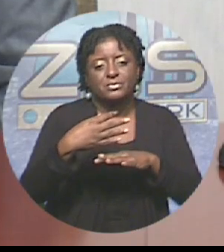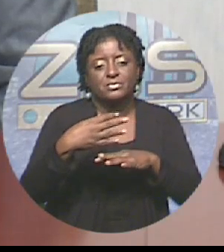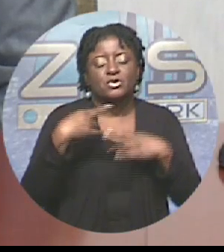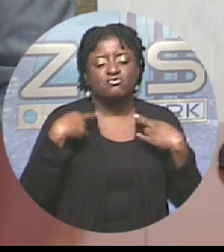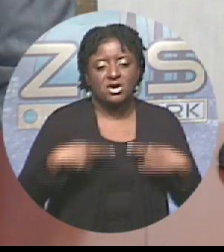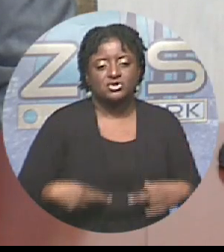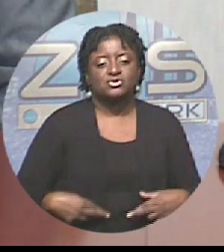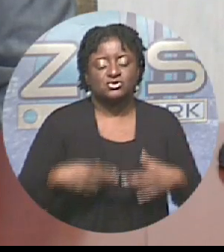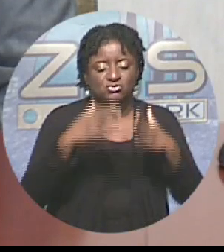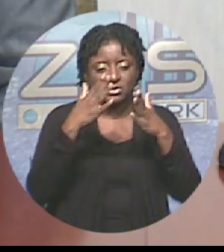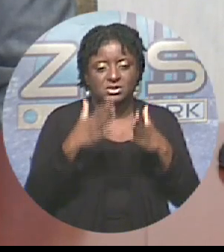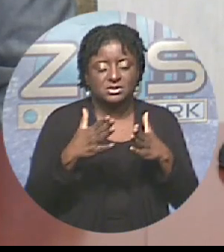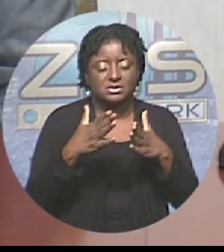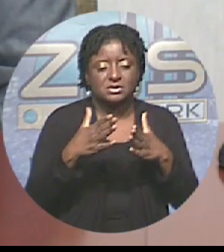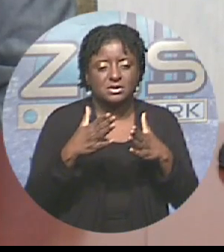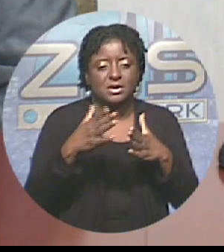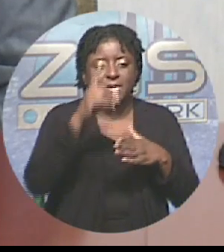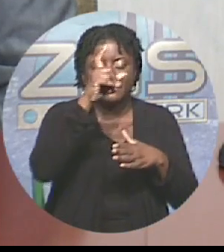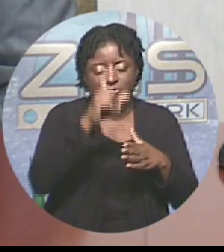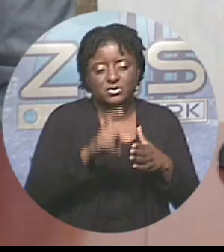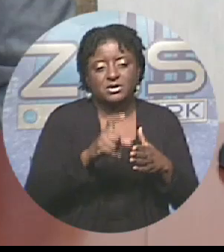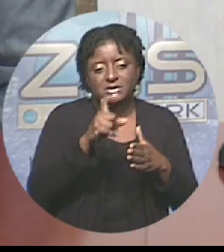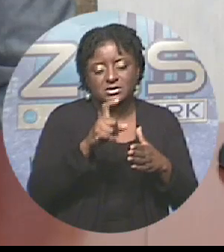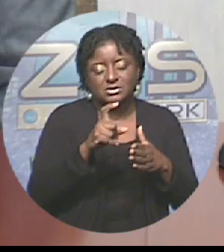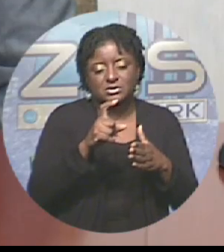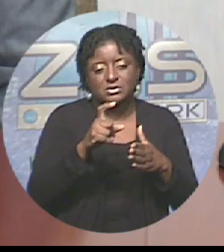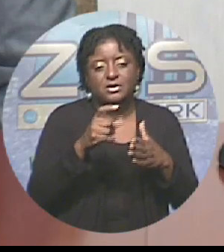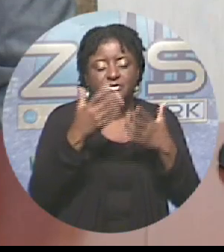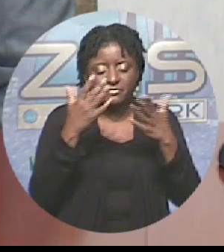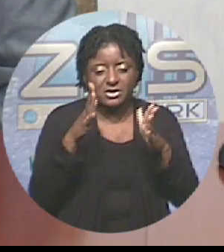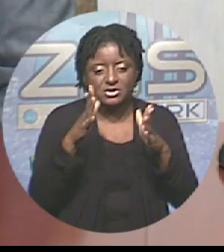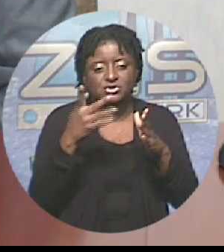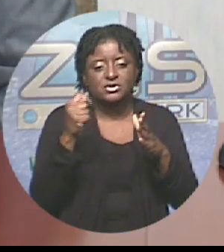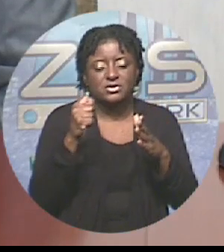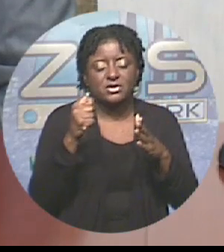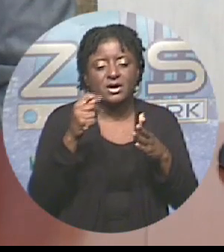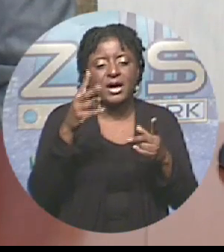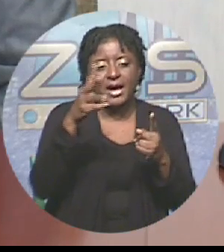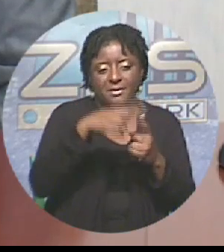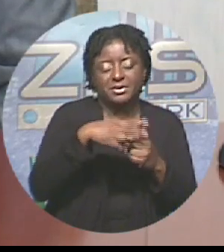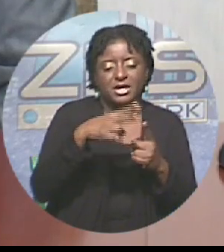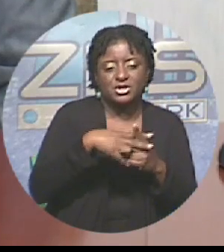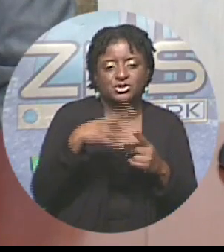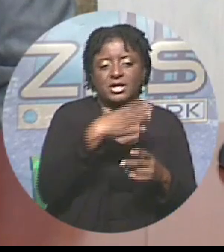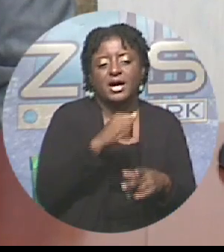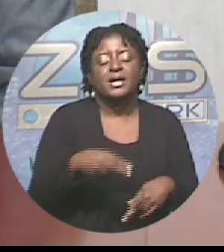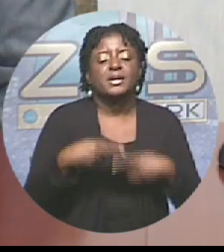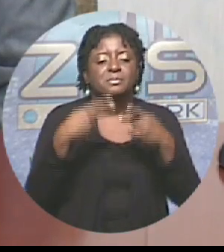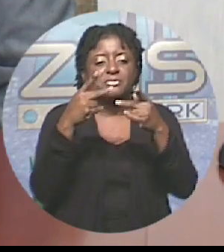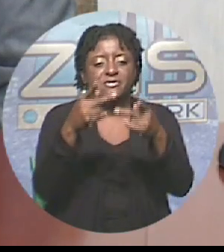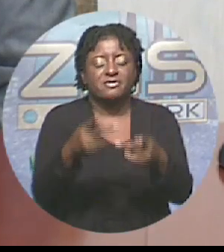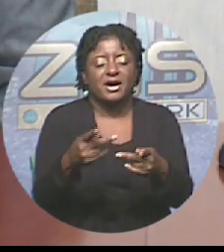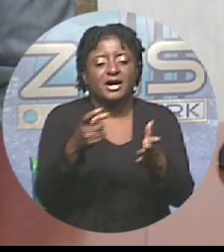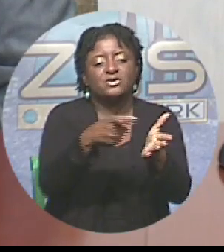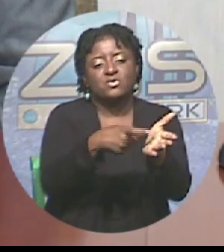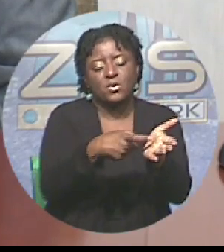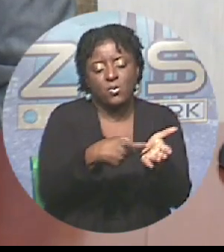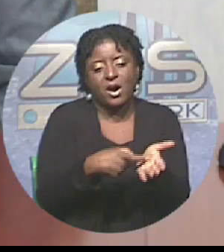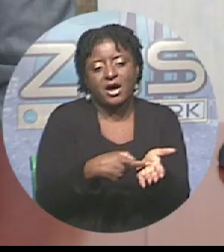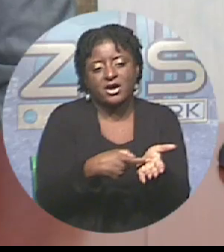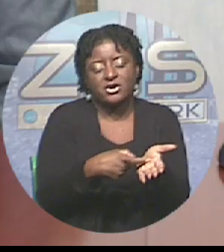Registrants will be required to complete the individual registration application form and provide the required